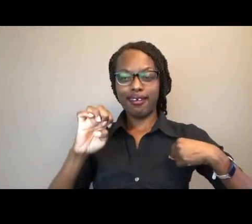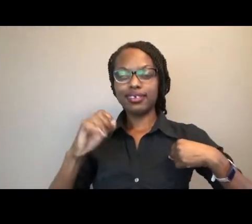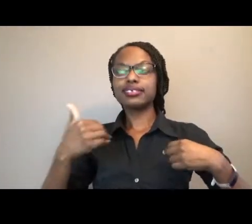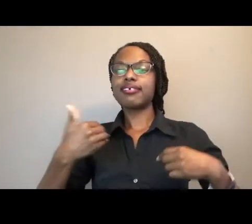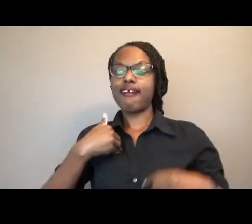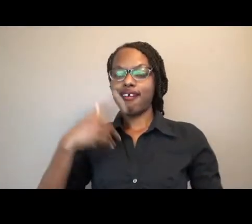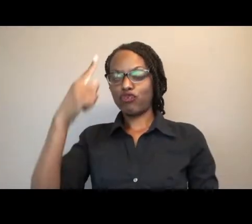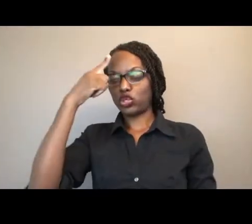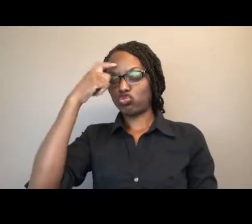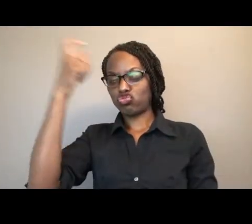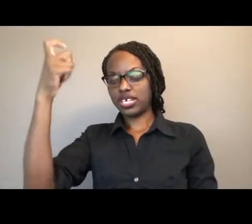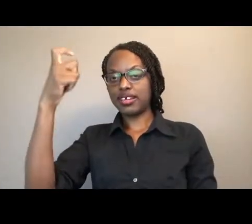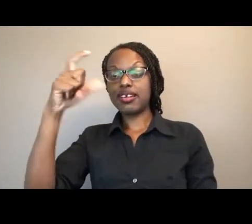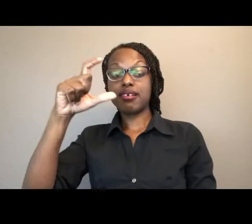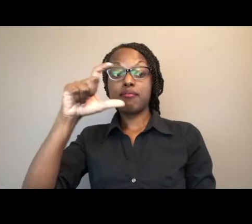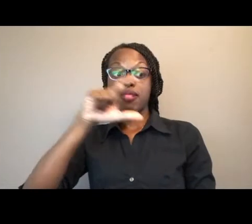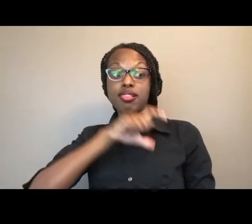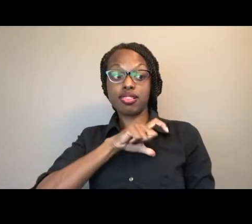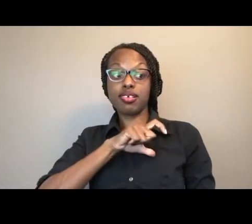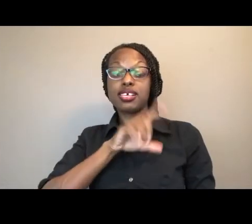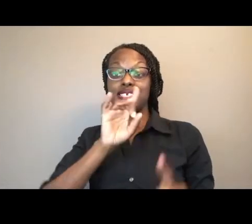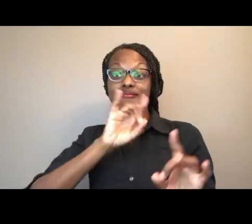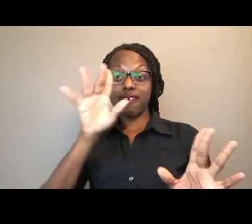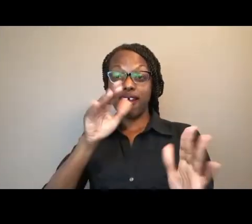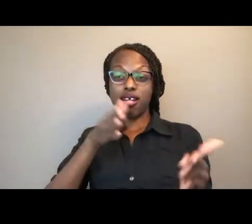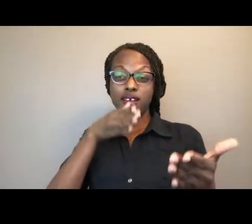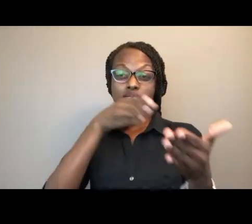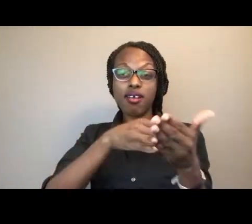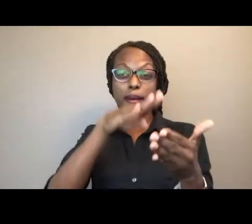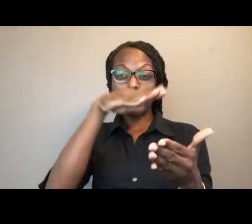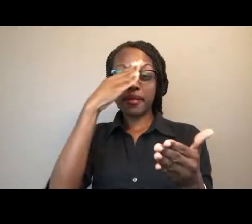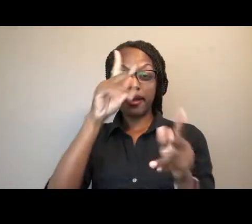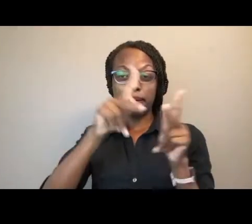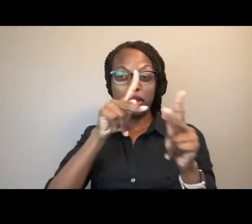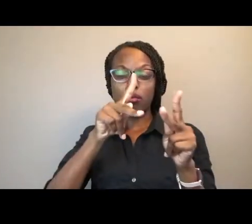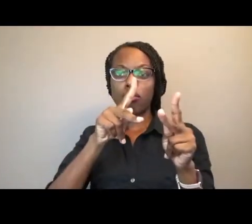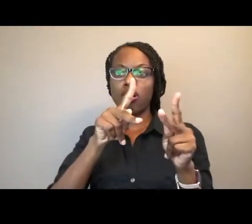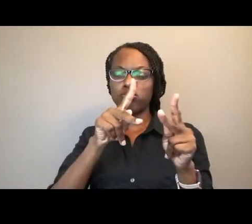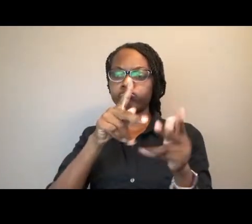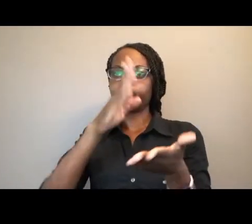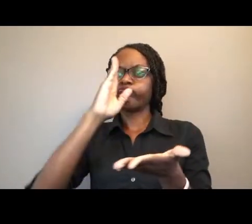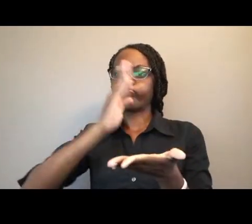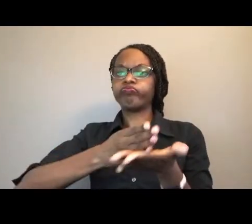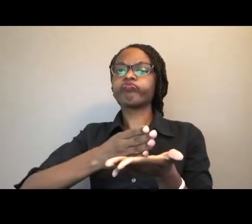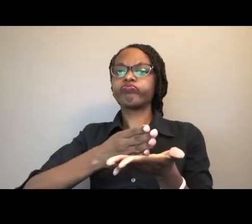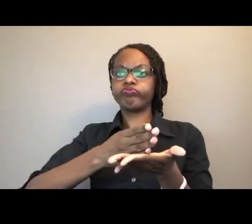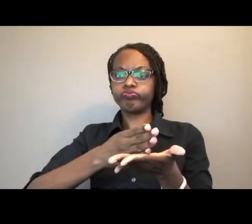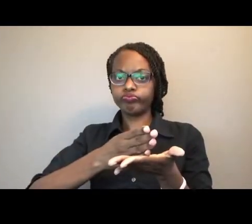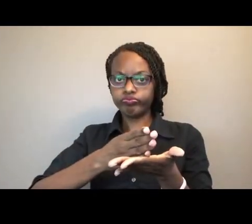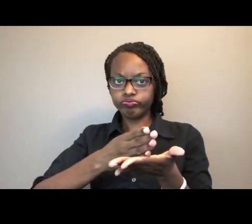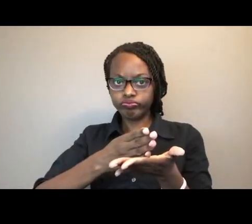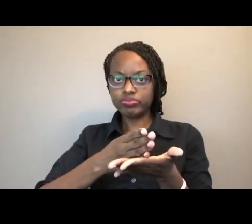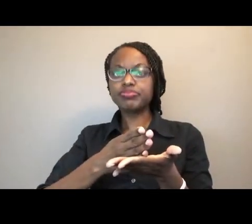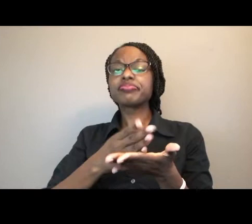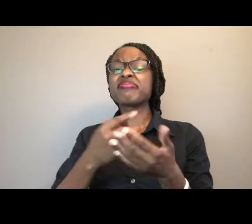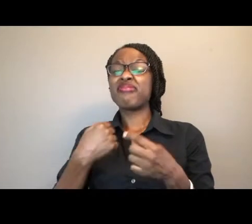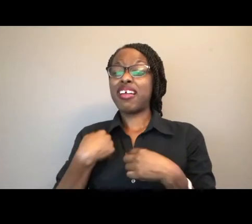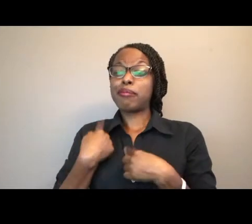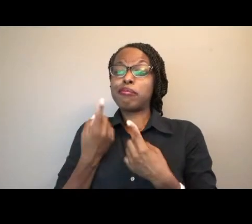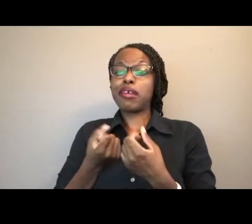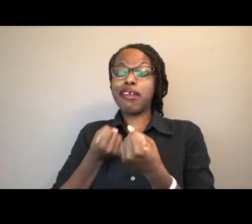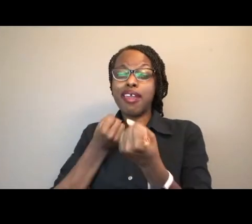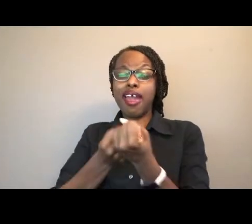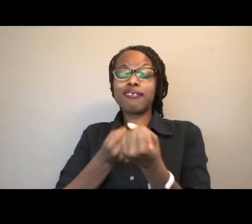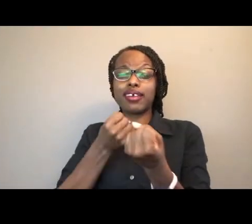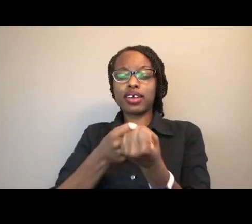burner for a long time, but with what happened to George Floyd, it has come to the forefront. I always advocate for meaningful subjects. I would like